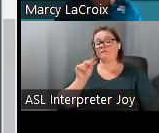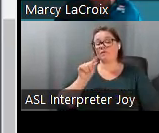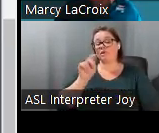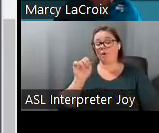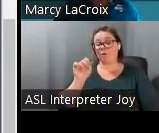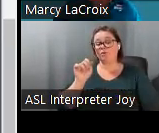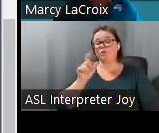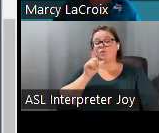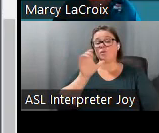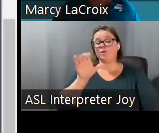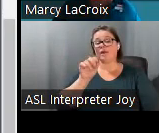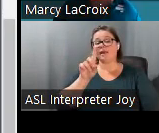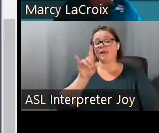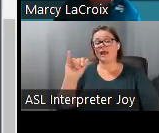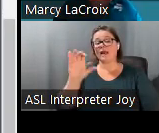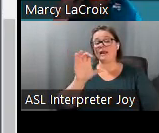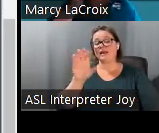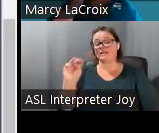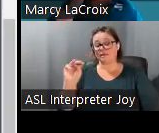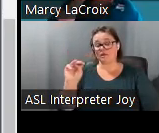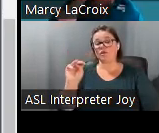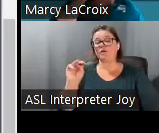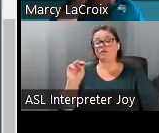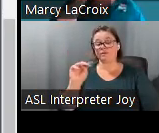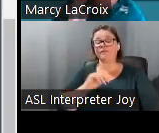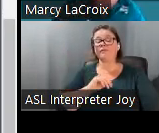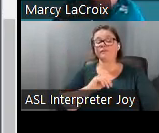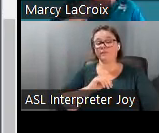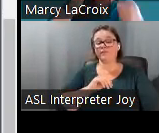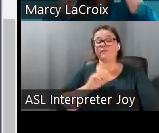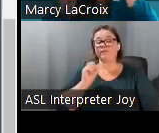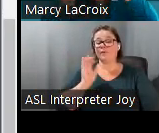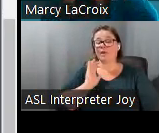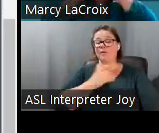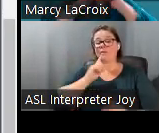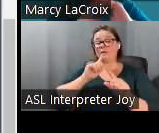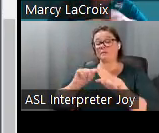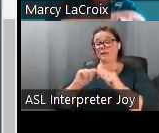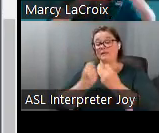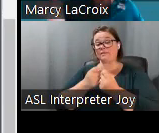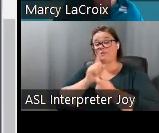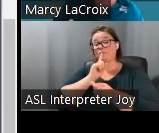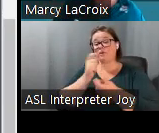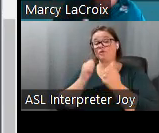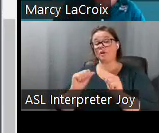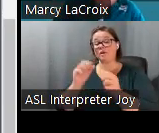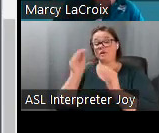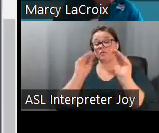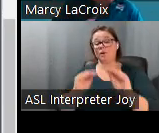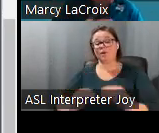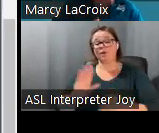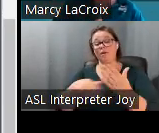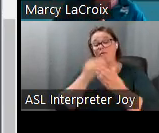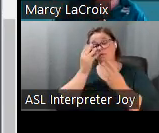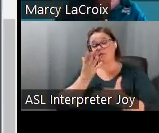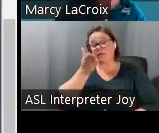CADI case manager is. And so our response team really tries to put all of the information in there so